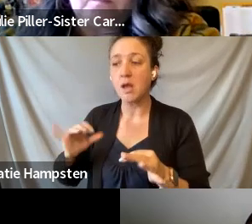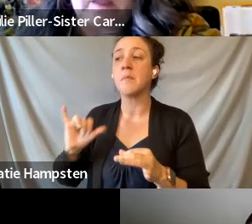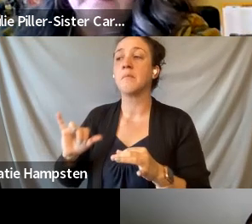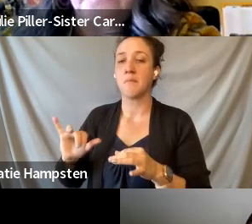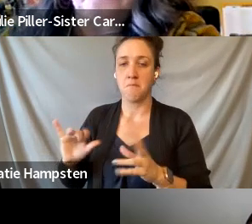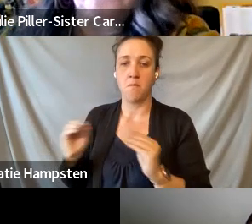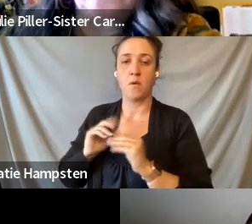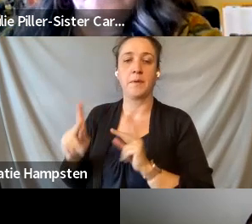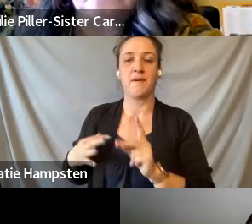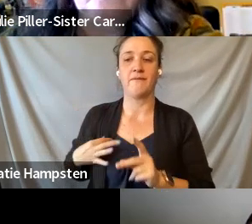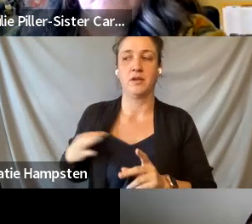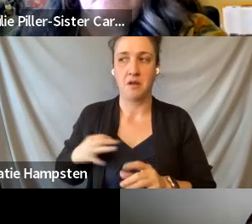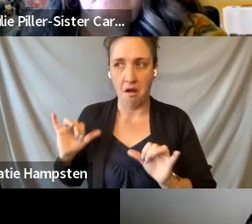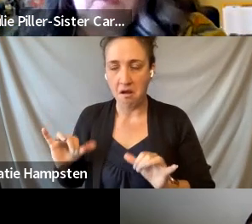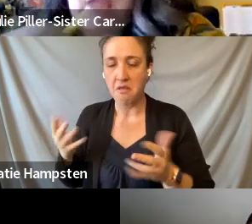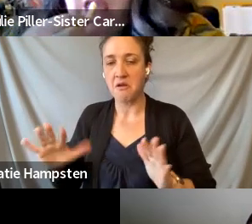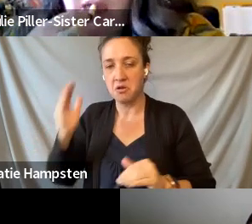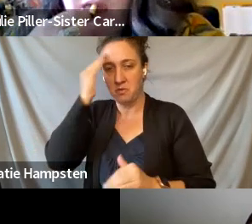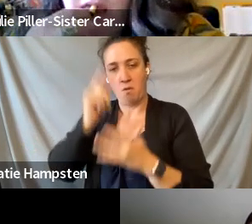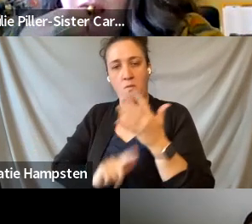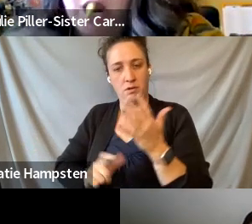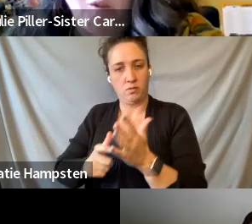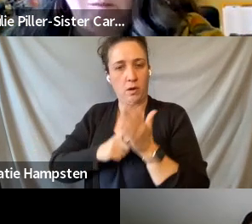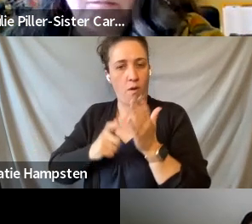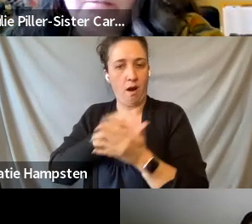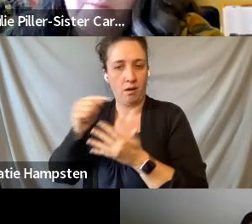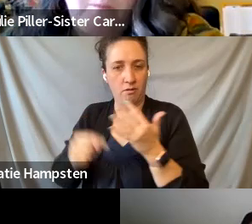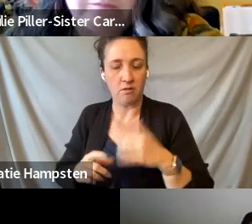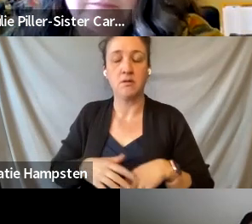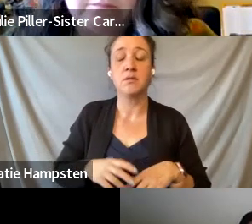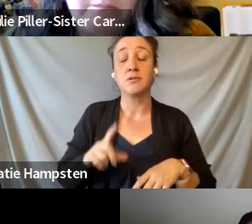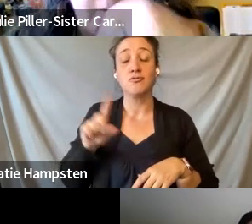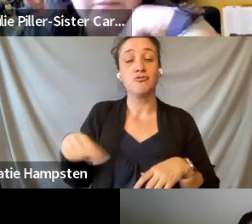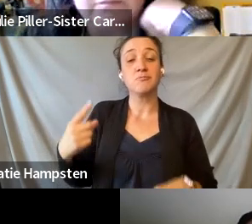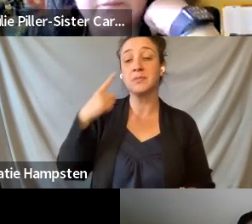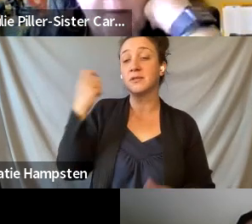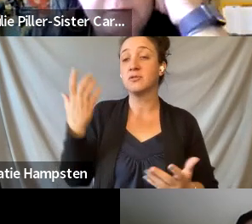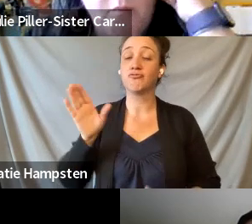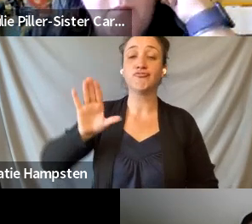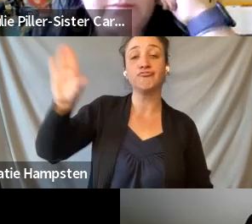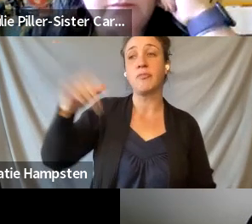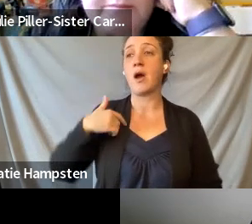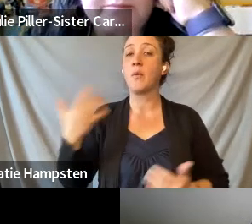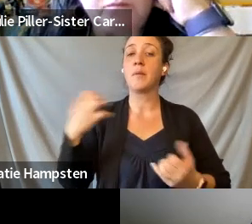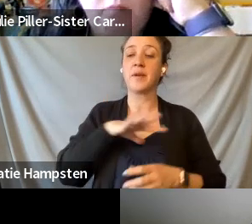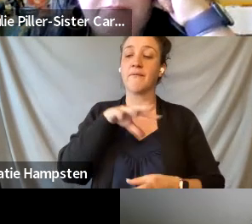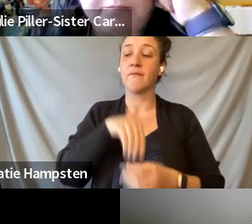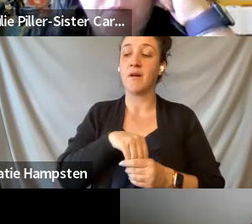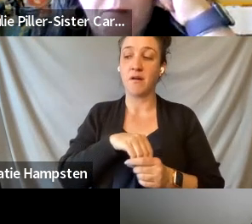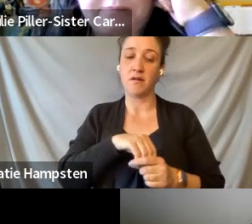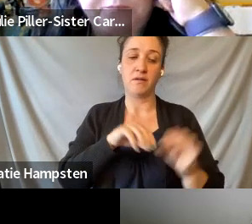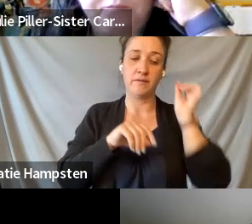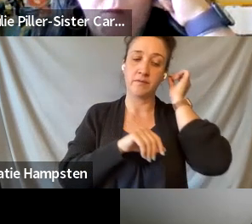involve. So just because you raise your hand and say you want to stay involved doesn't